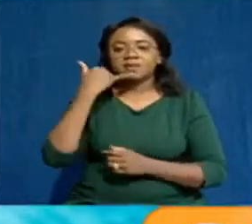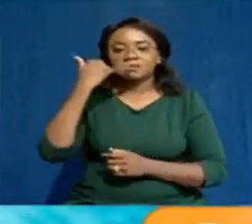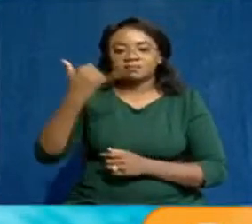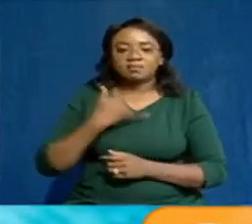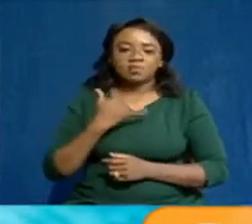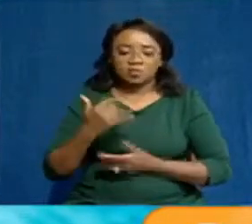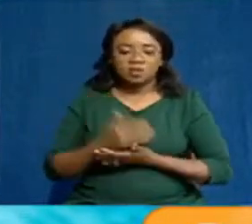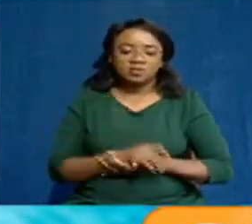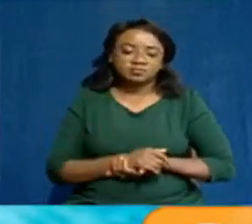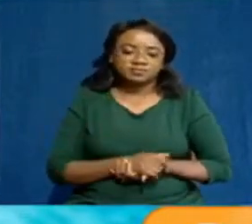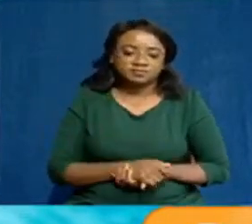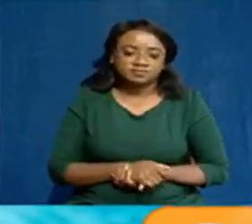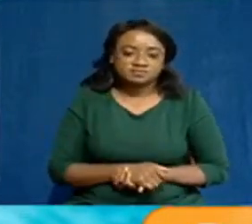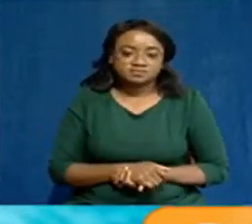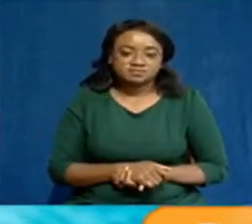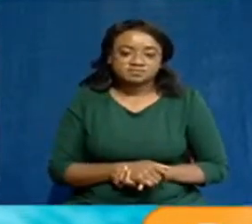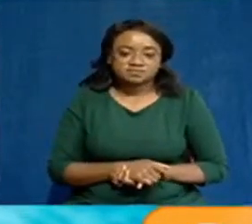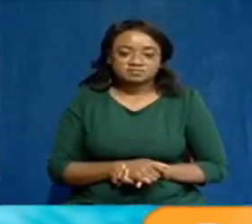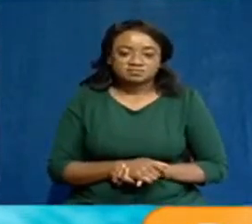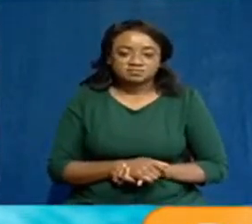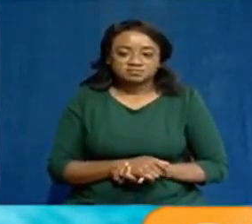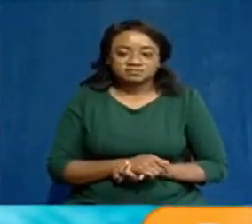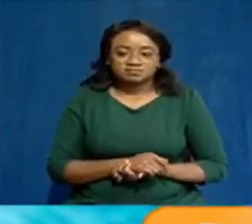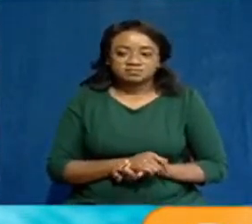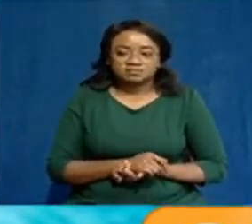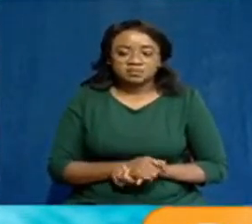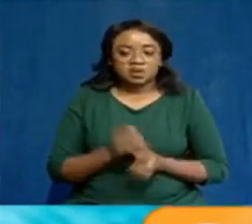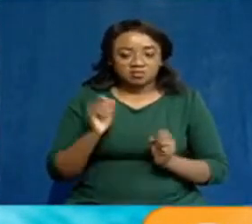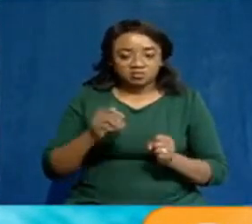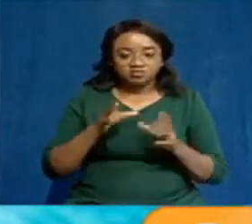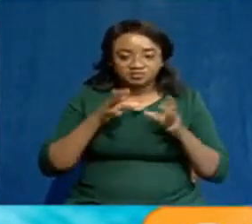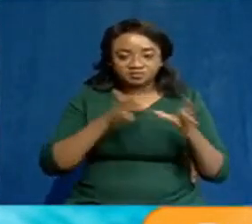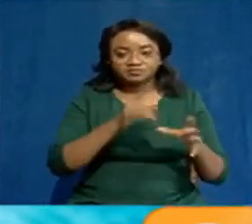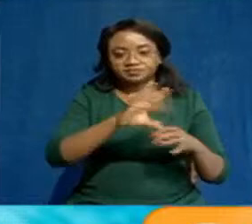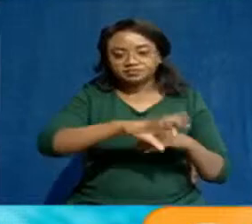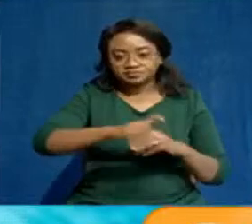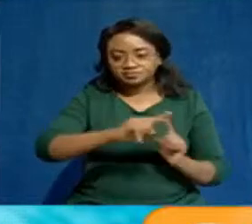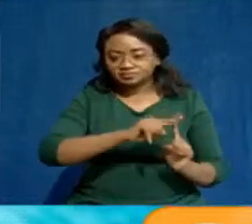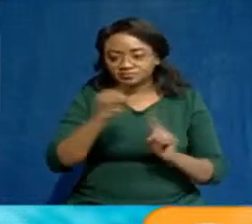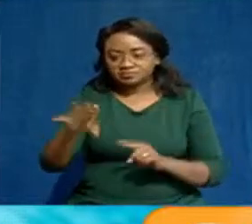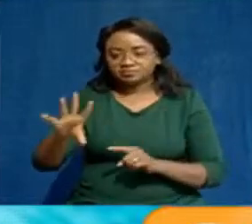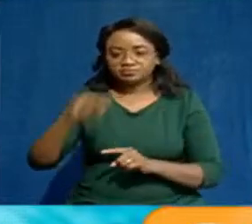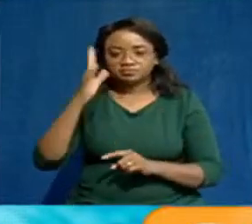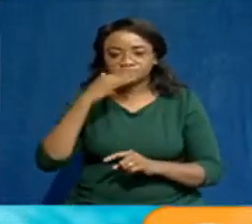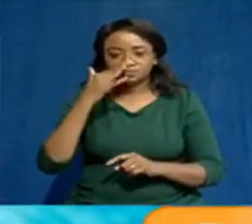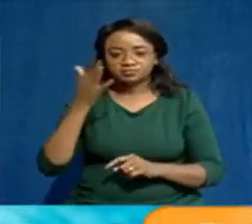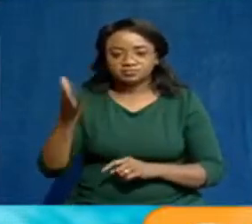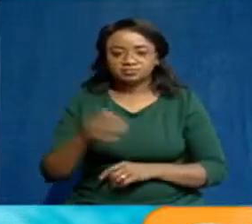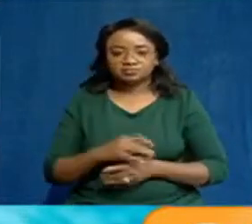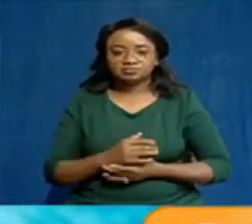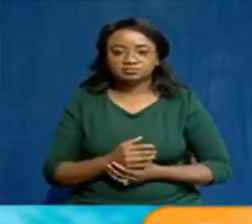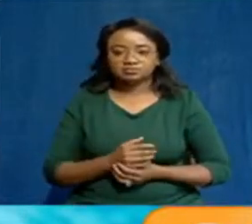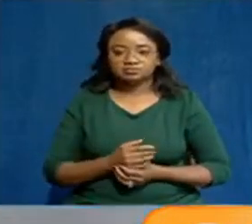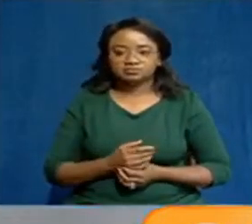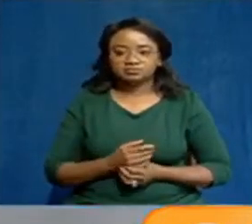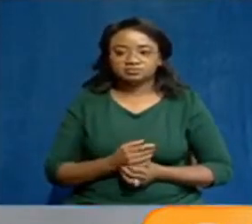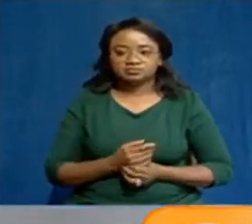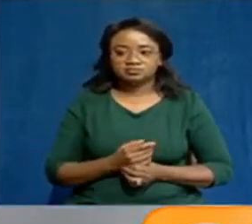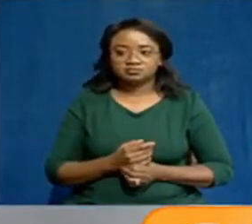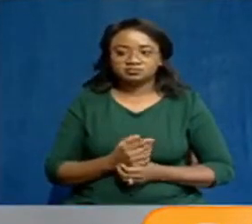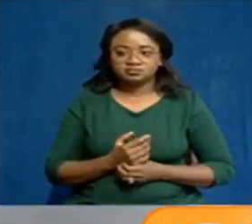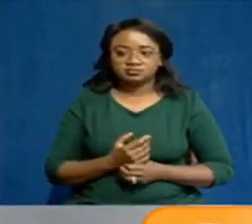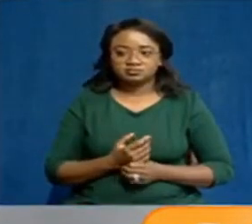we push the counties to collect that waste so that we live in a clean and healthy environment. Okay. Yeah. James, closing